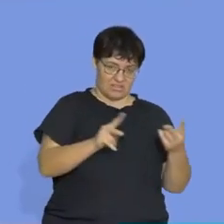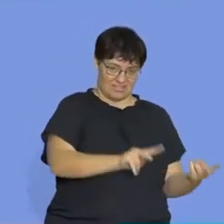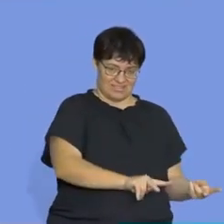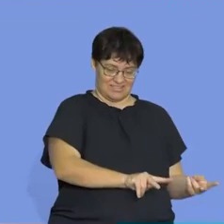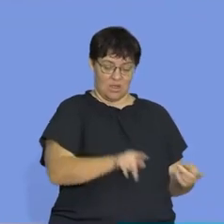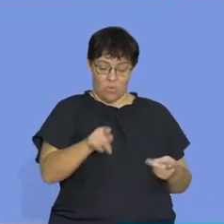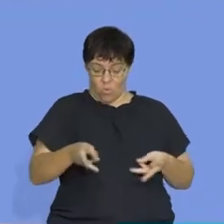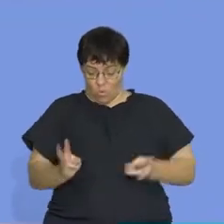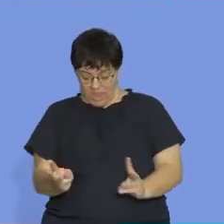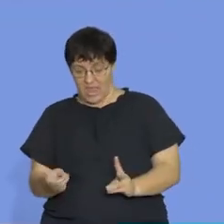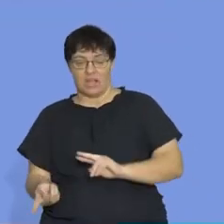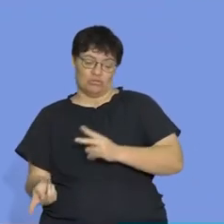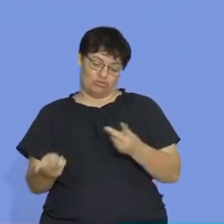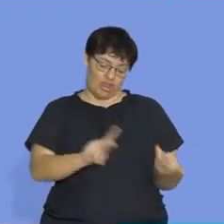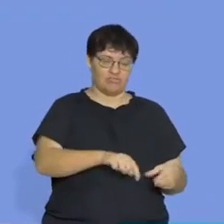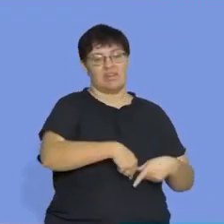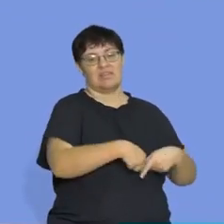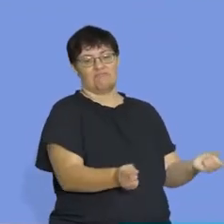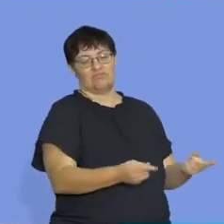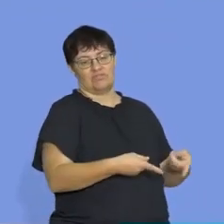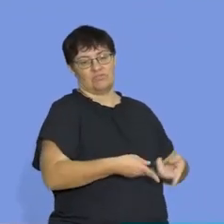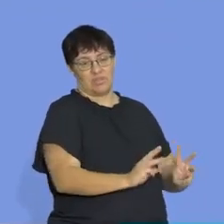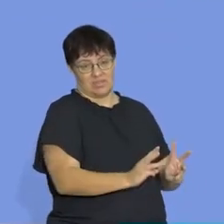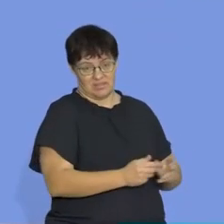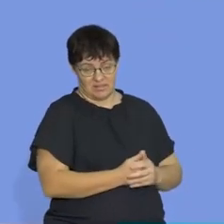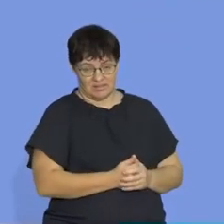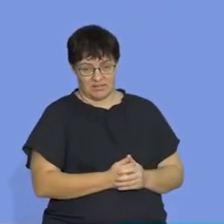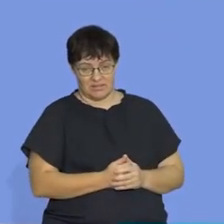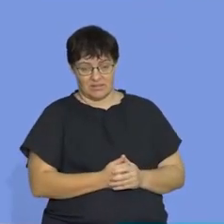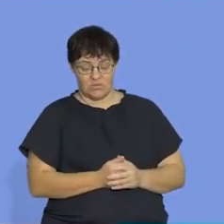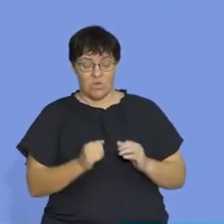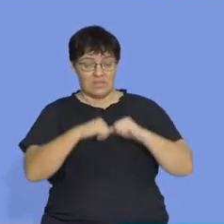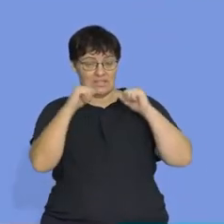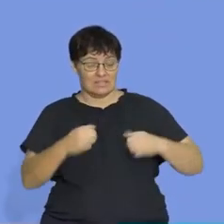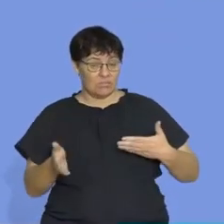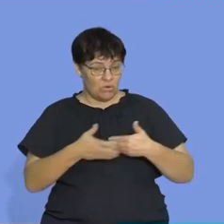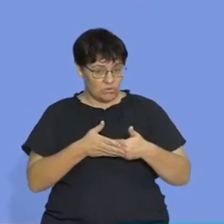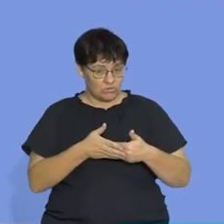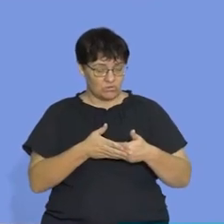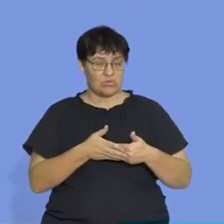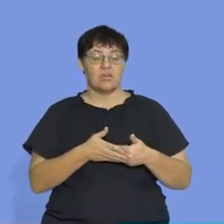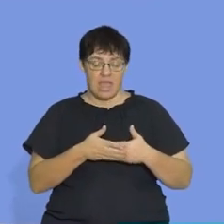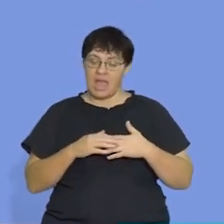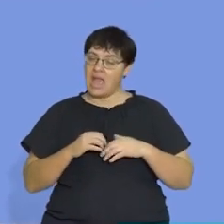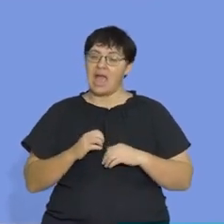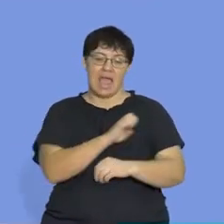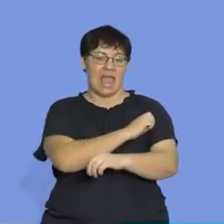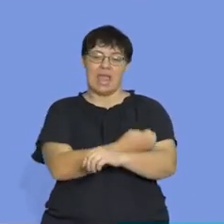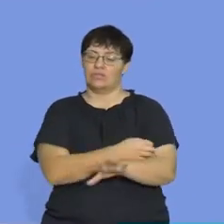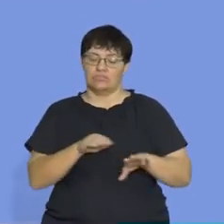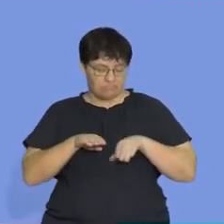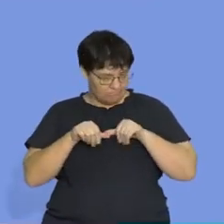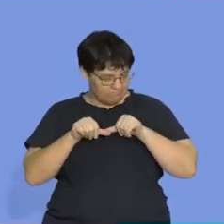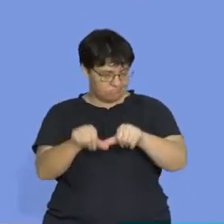form of energy to the other. So in any closed system, the amount of energy remains the same. We don't create energy